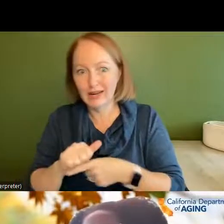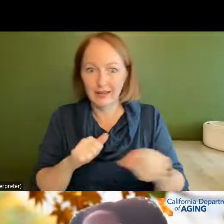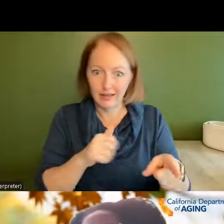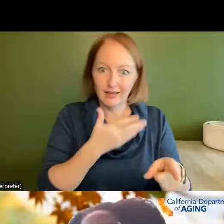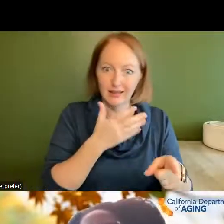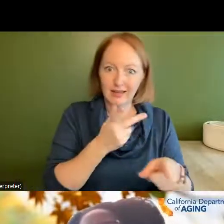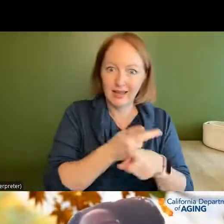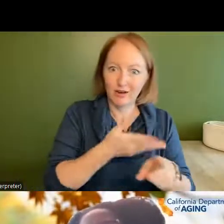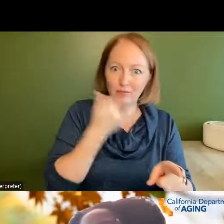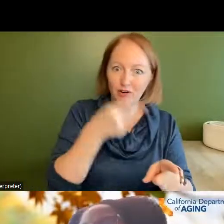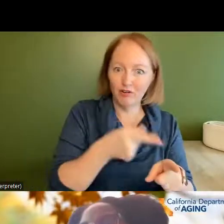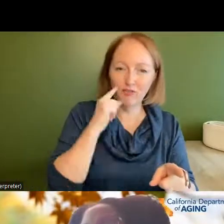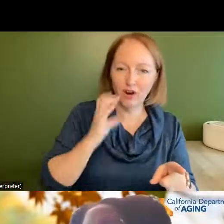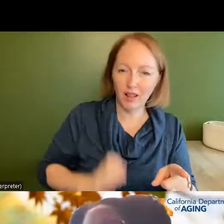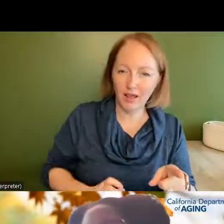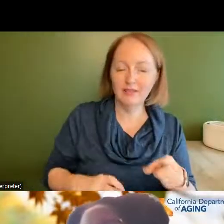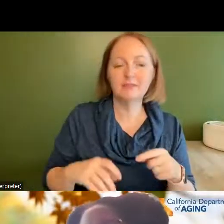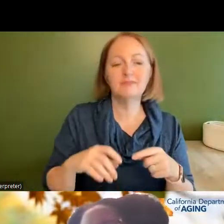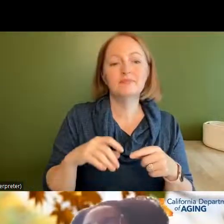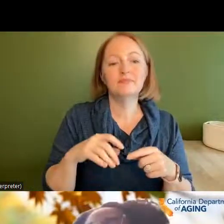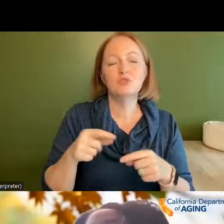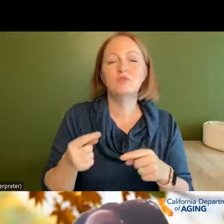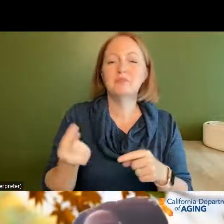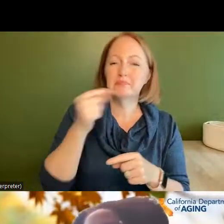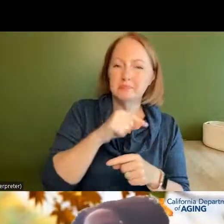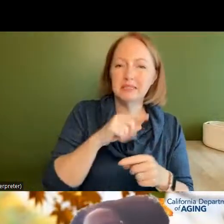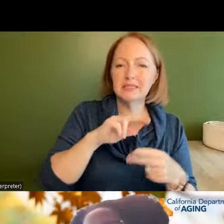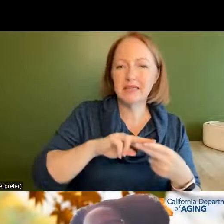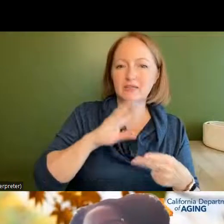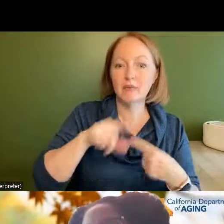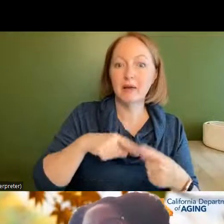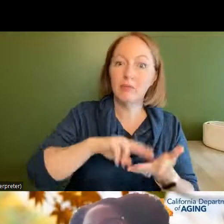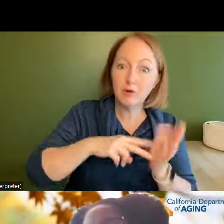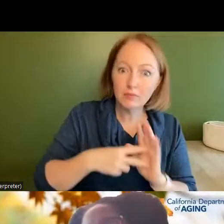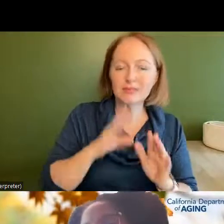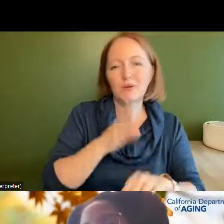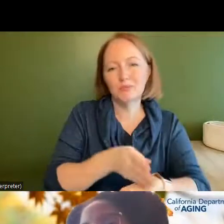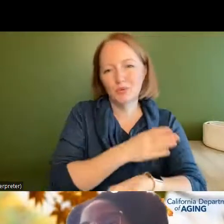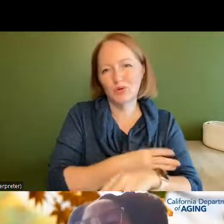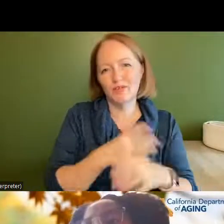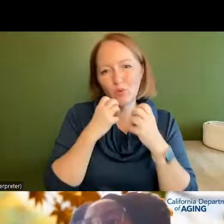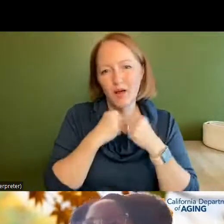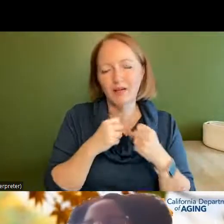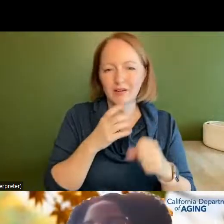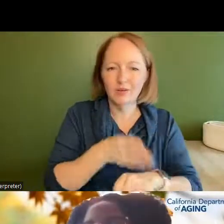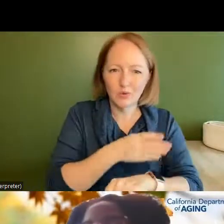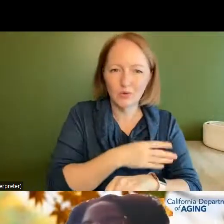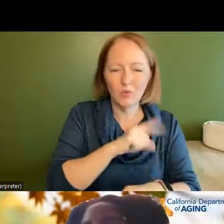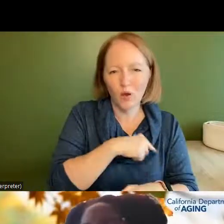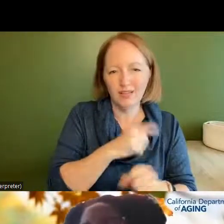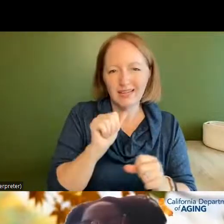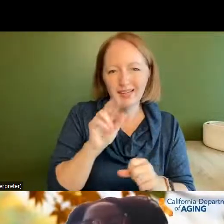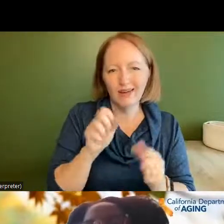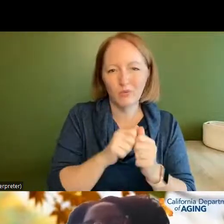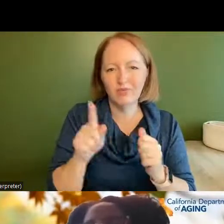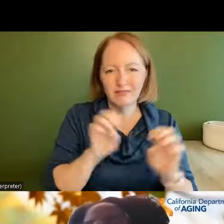to the slide where I talked about the purposes of the program, one of the purposes was to improve quality of care. So with this